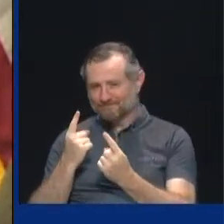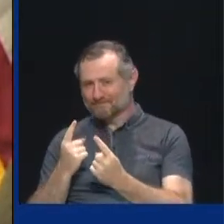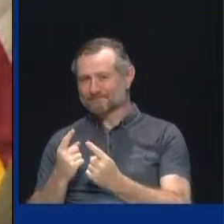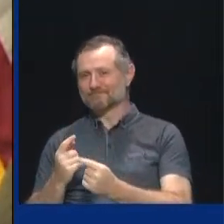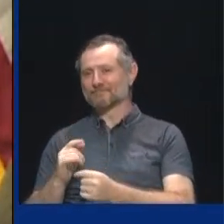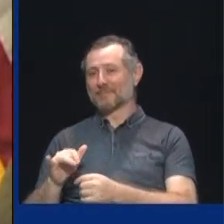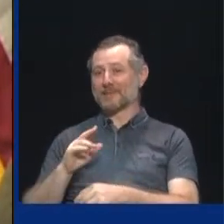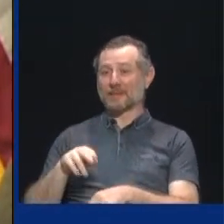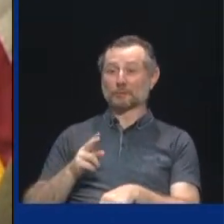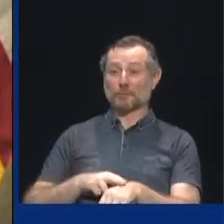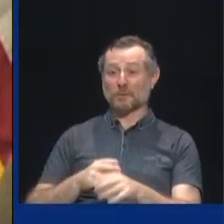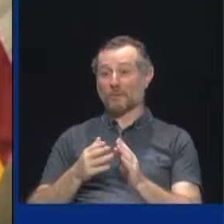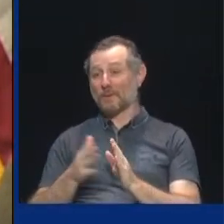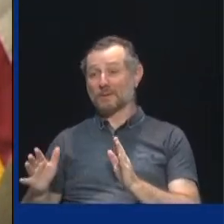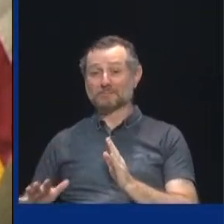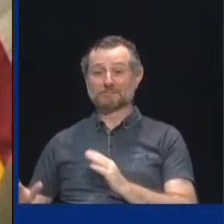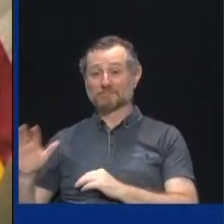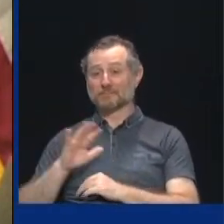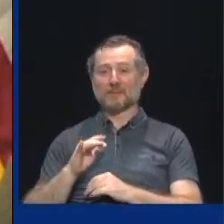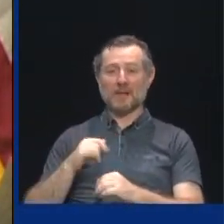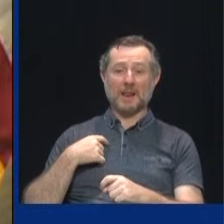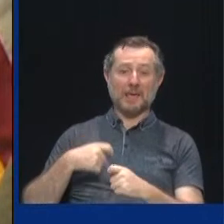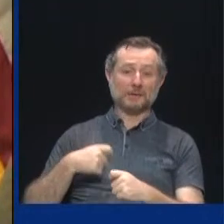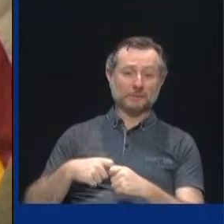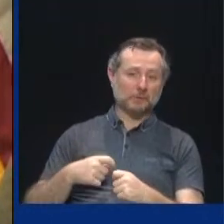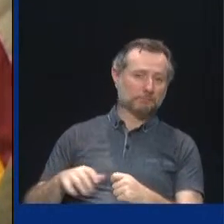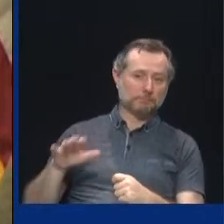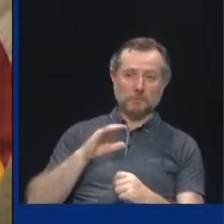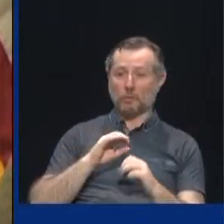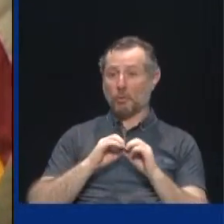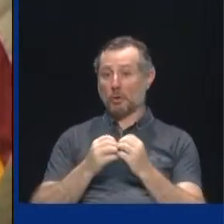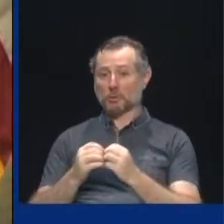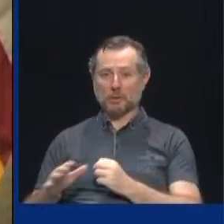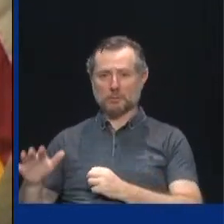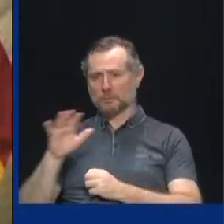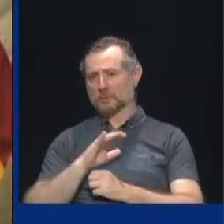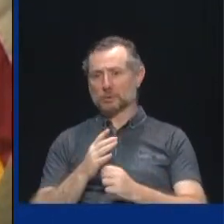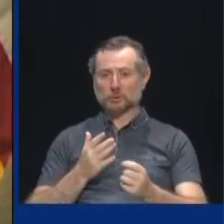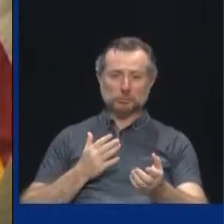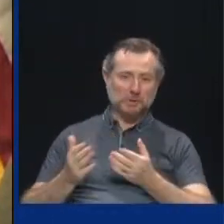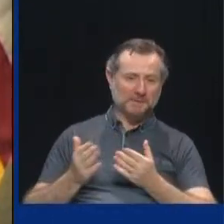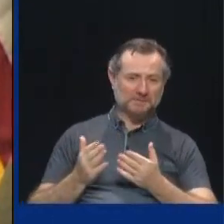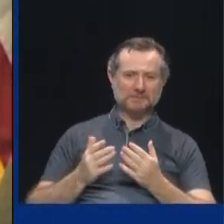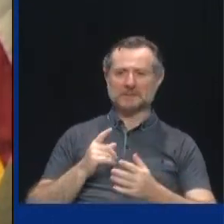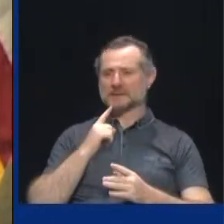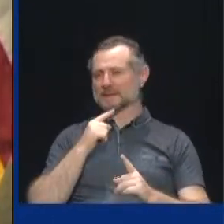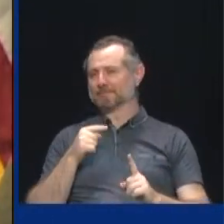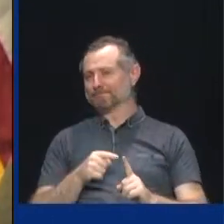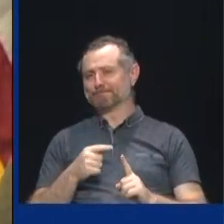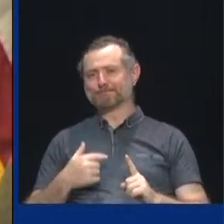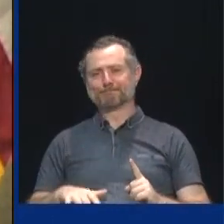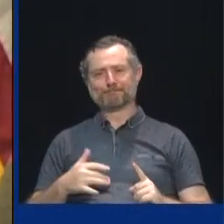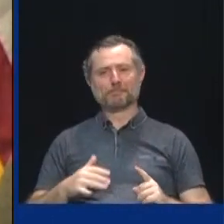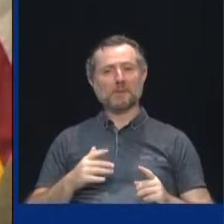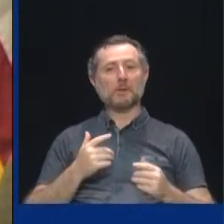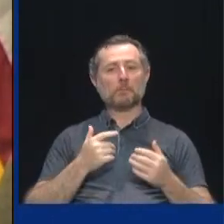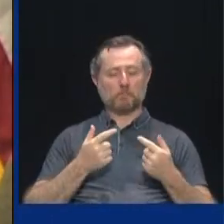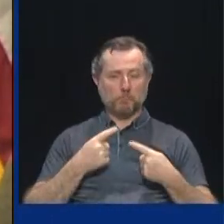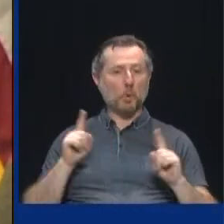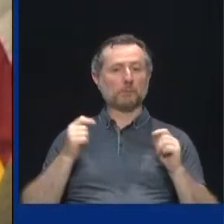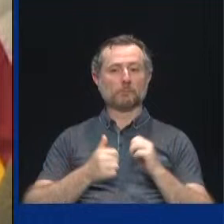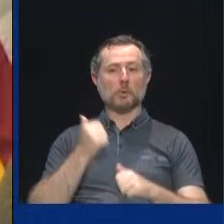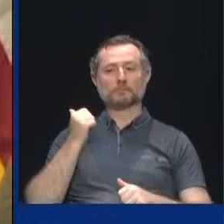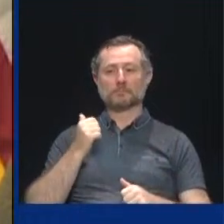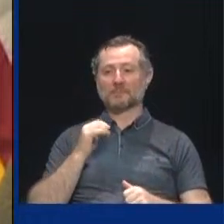its culturally competent services continue to be the most effective but underutilized resource